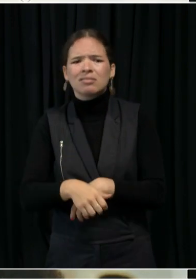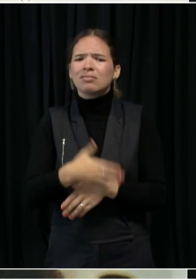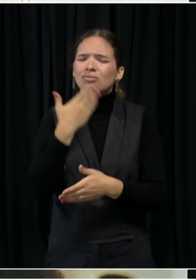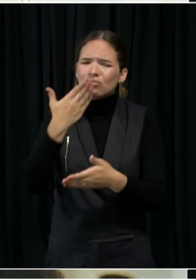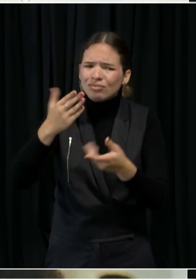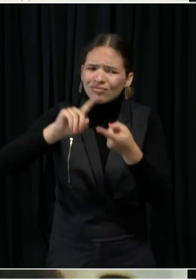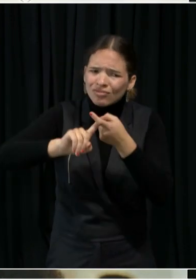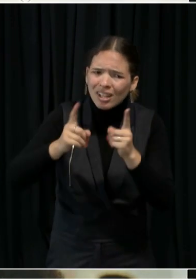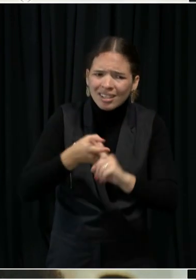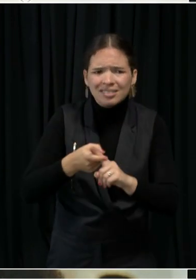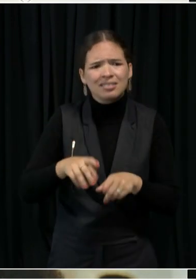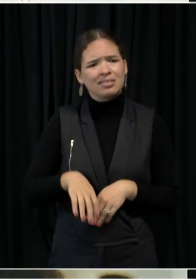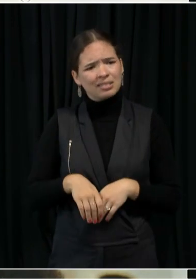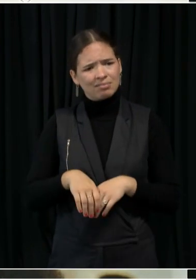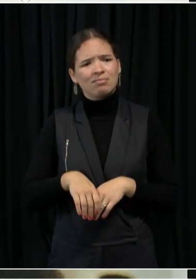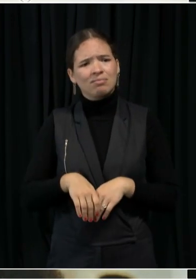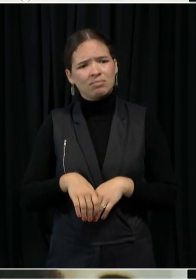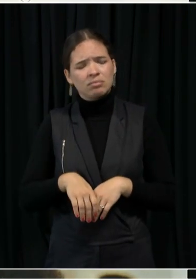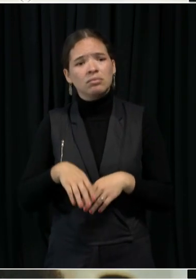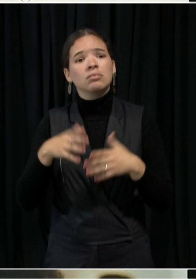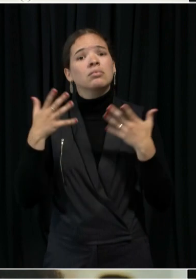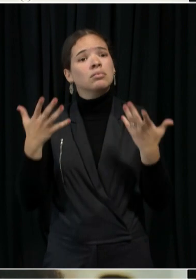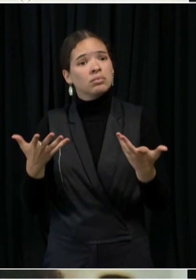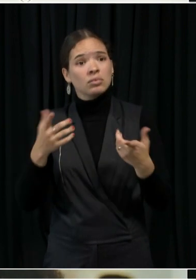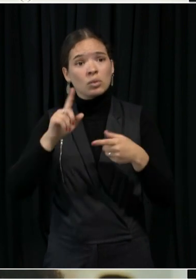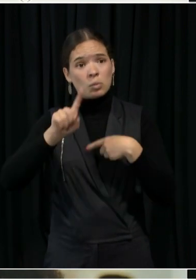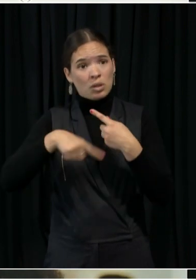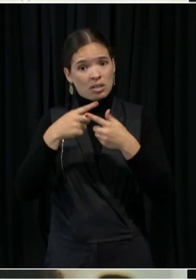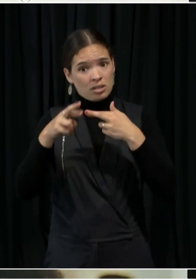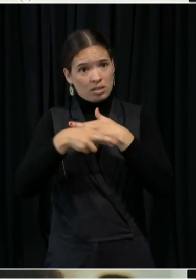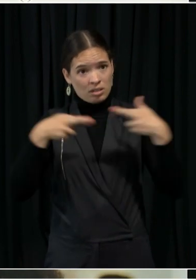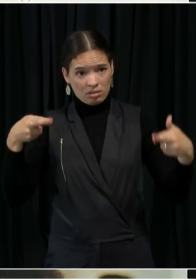all recognize that when we cut the ribbon tonight, that opening